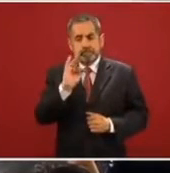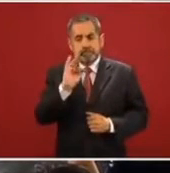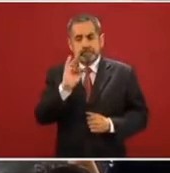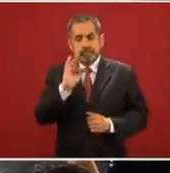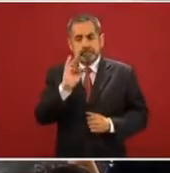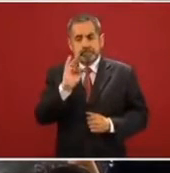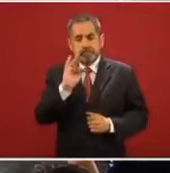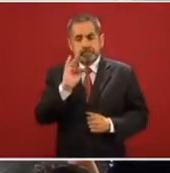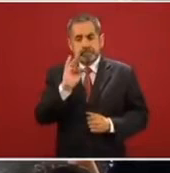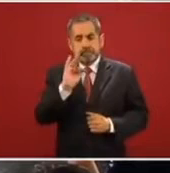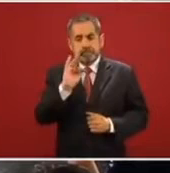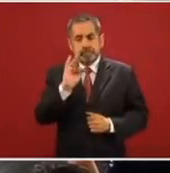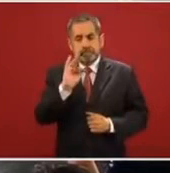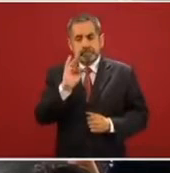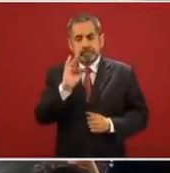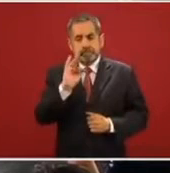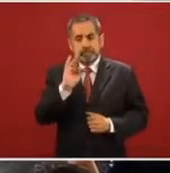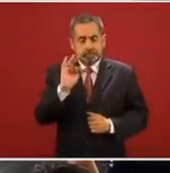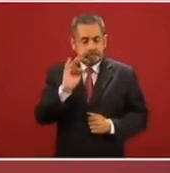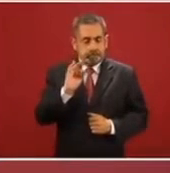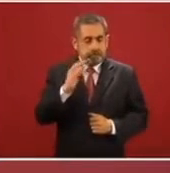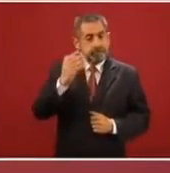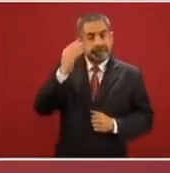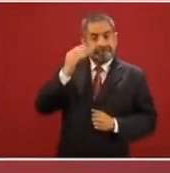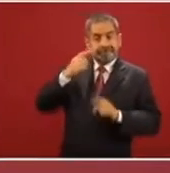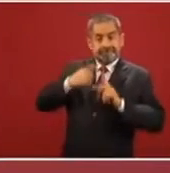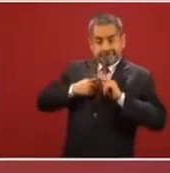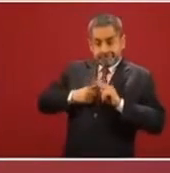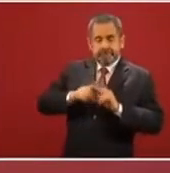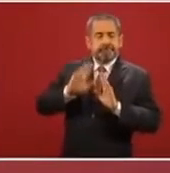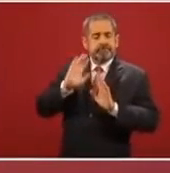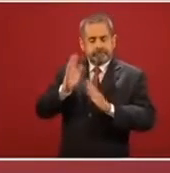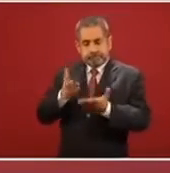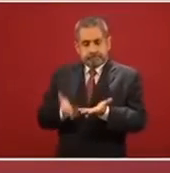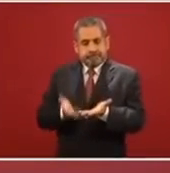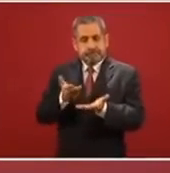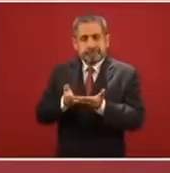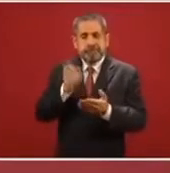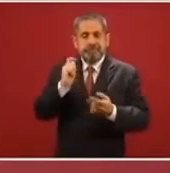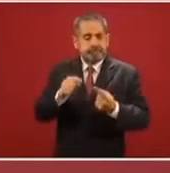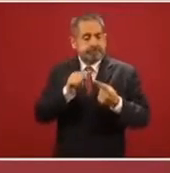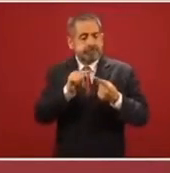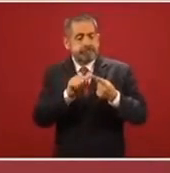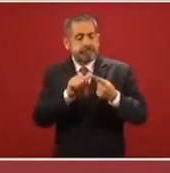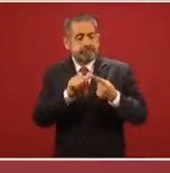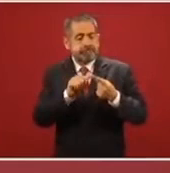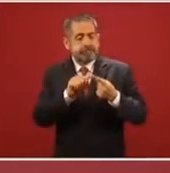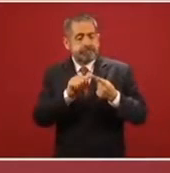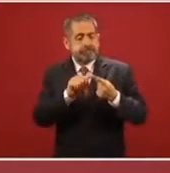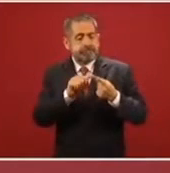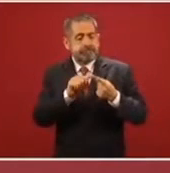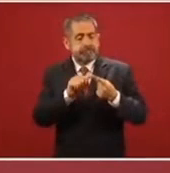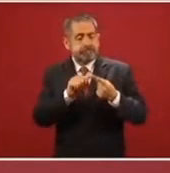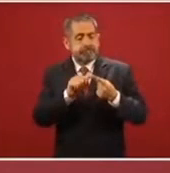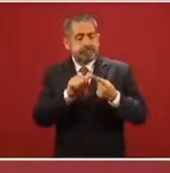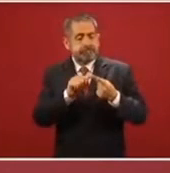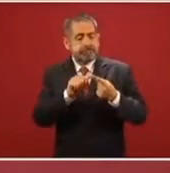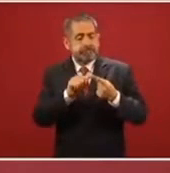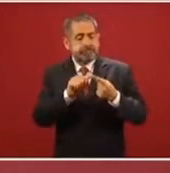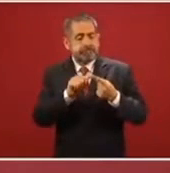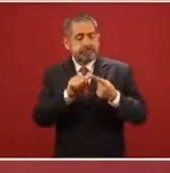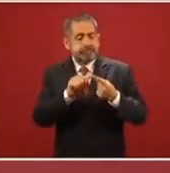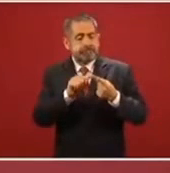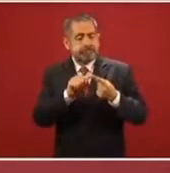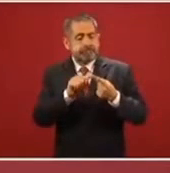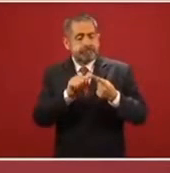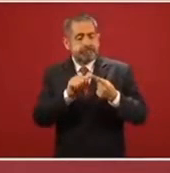perspectives that have appeared since the initiation, están planteadas sobre la agenda política and they have planted